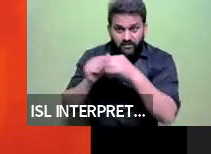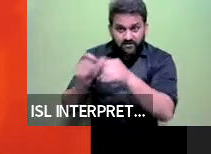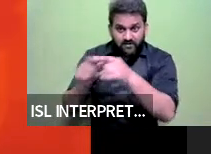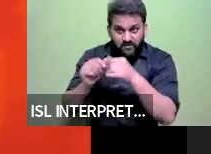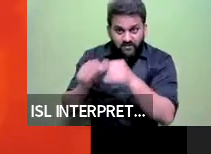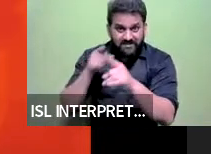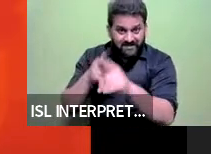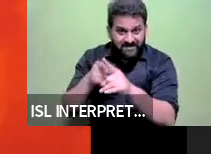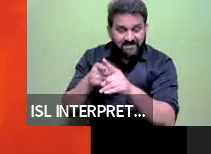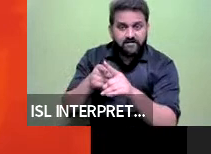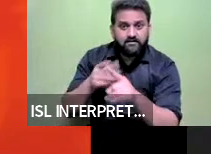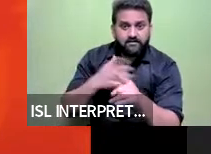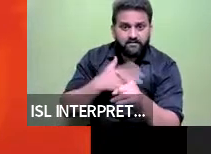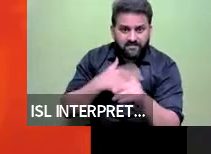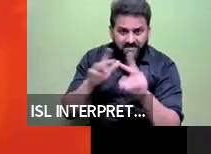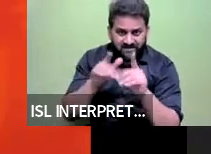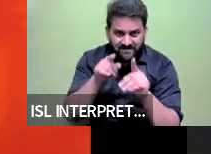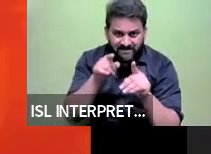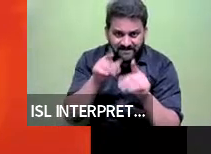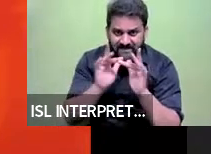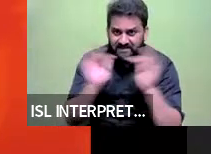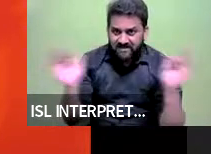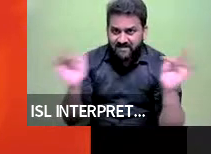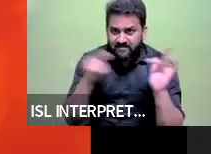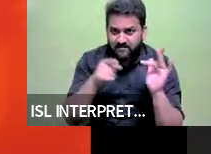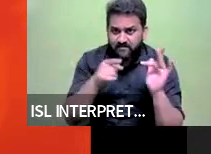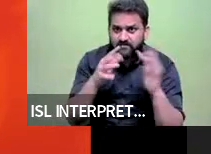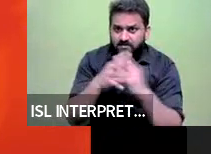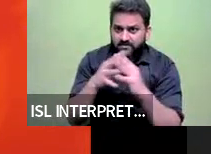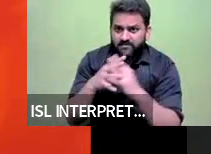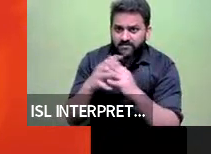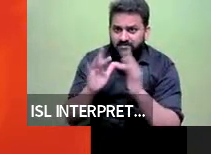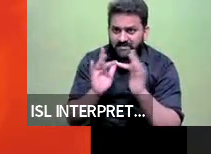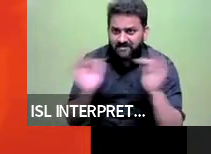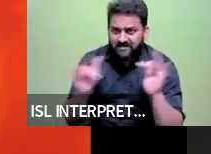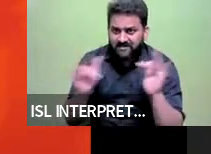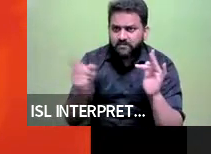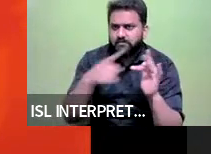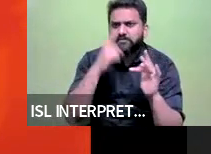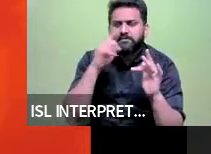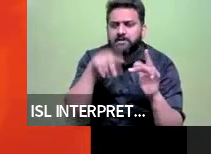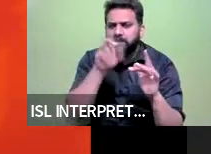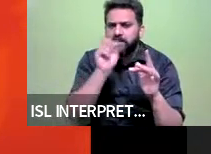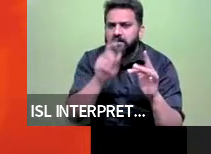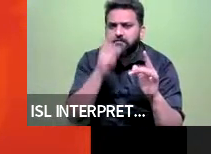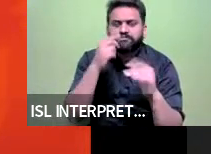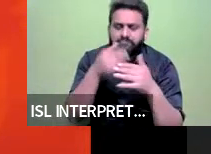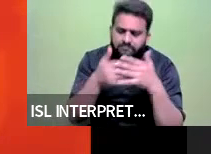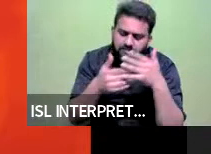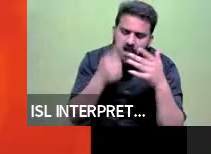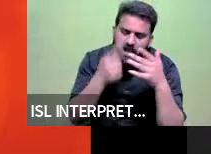have this link which is given here. You can understand on that